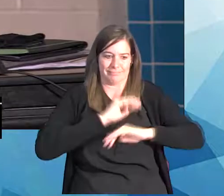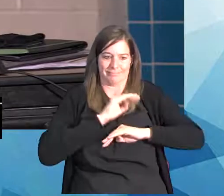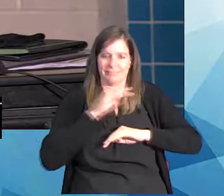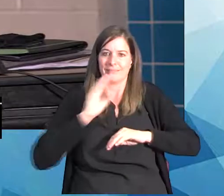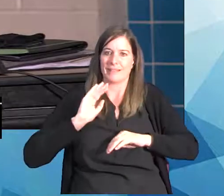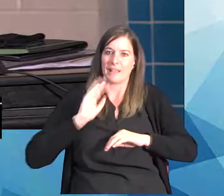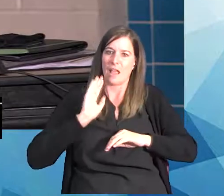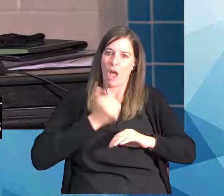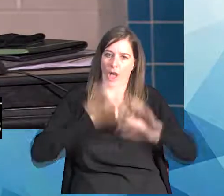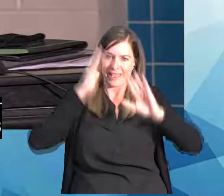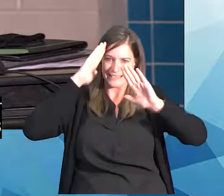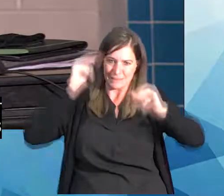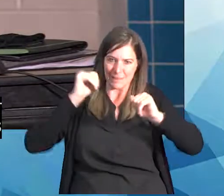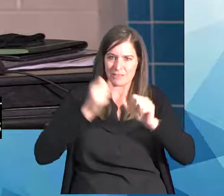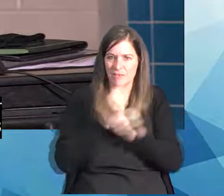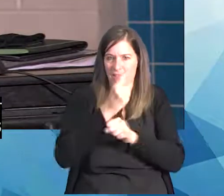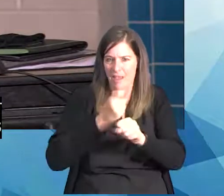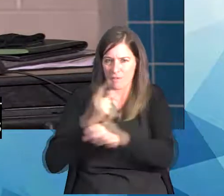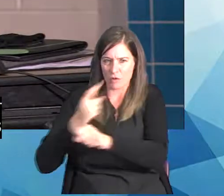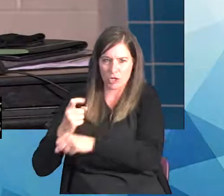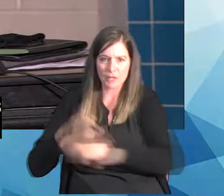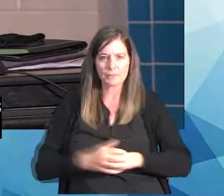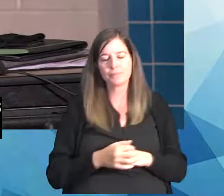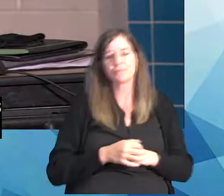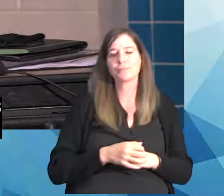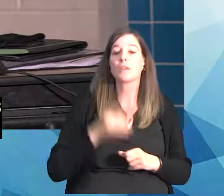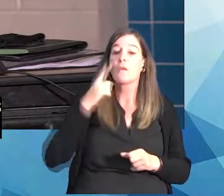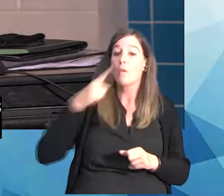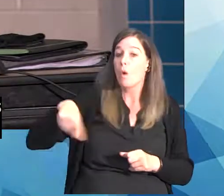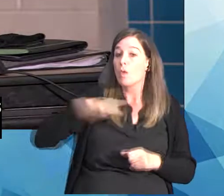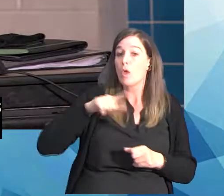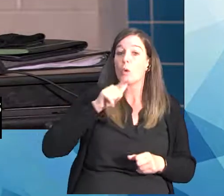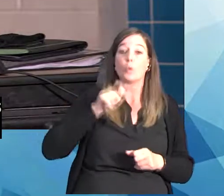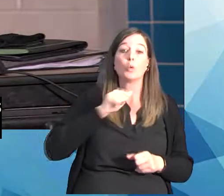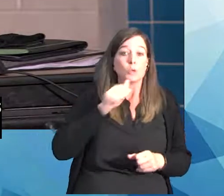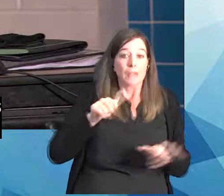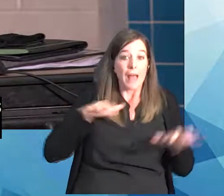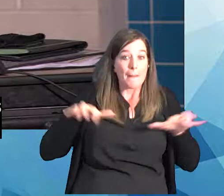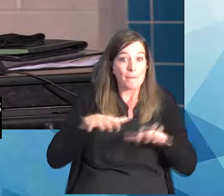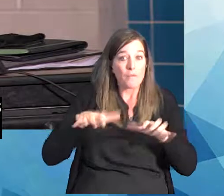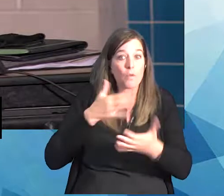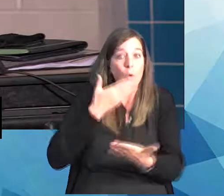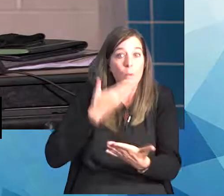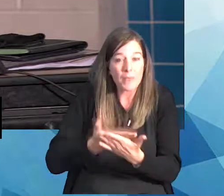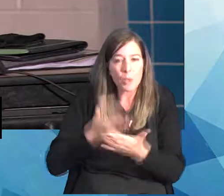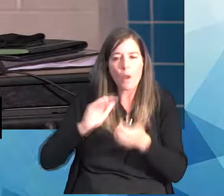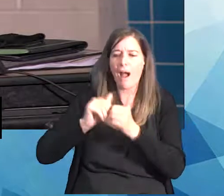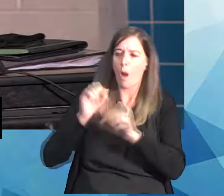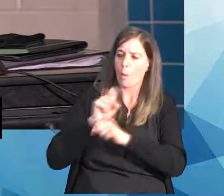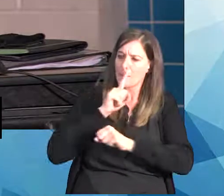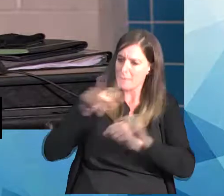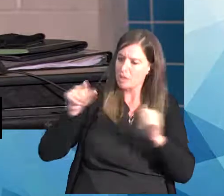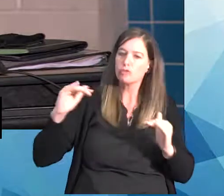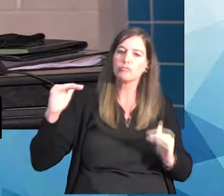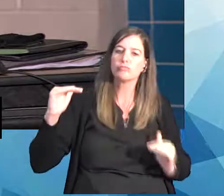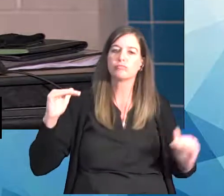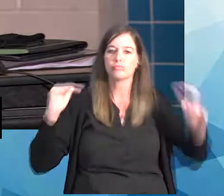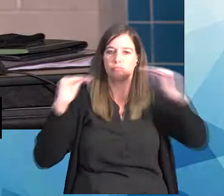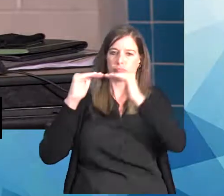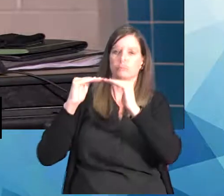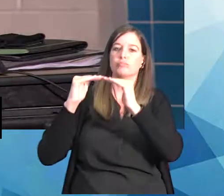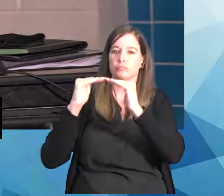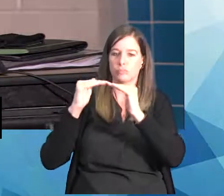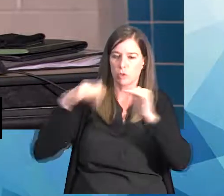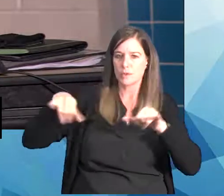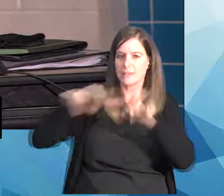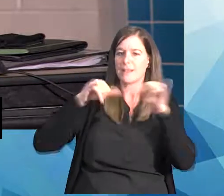procedures are in place to bring those not performing well to the standards of other individuals? What is the time limit to bring